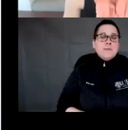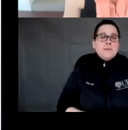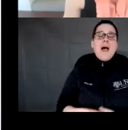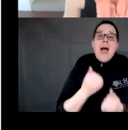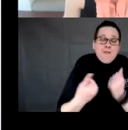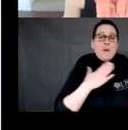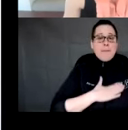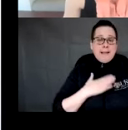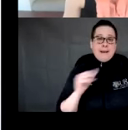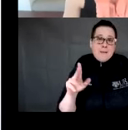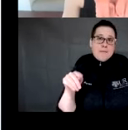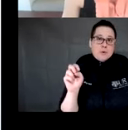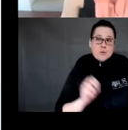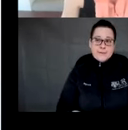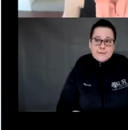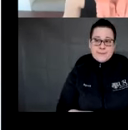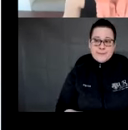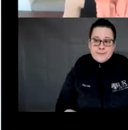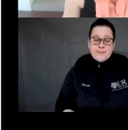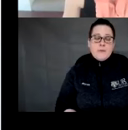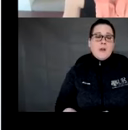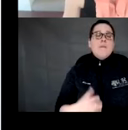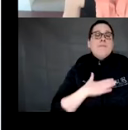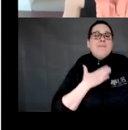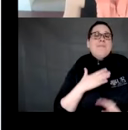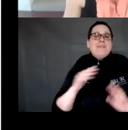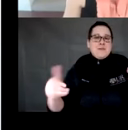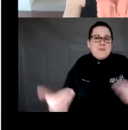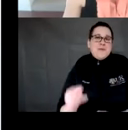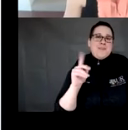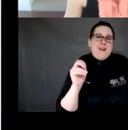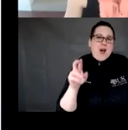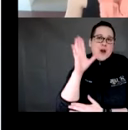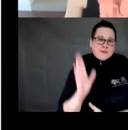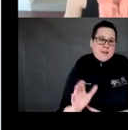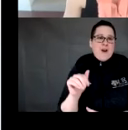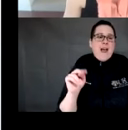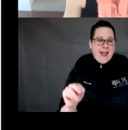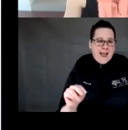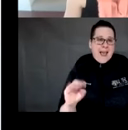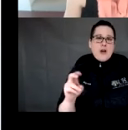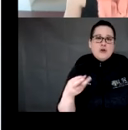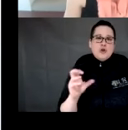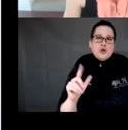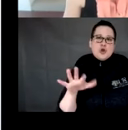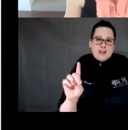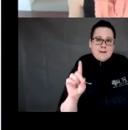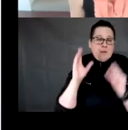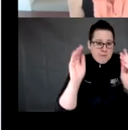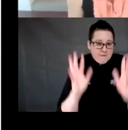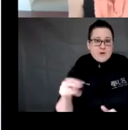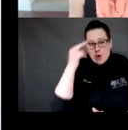Everybody please mute. I'm pleased to introduce our Notter speaker, Anne Churchland. She's a professor